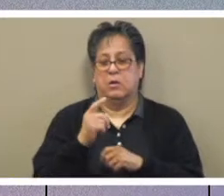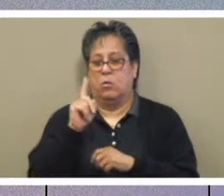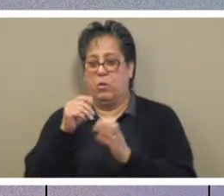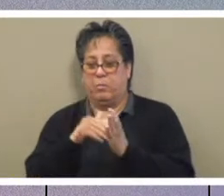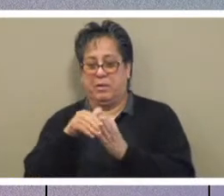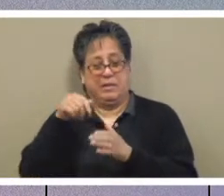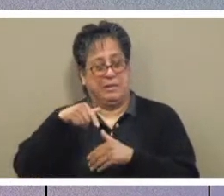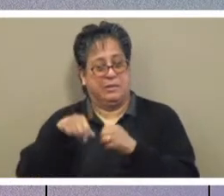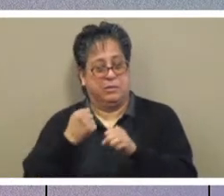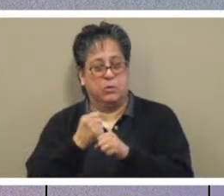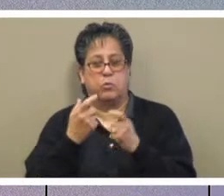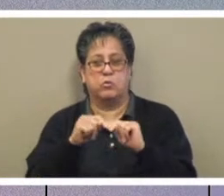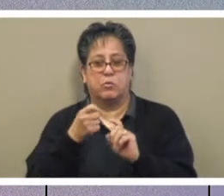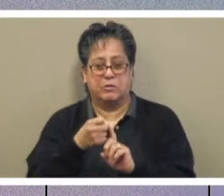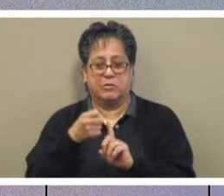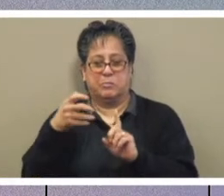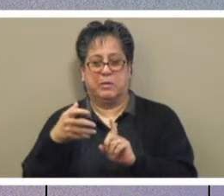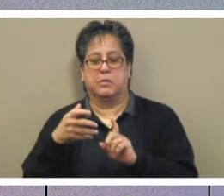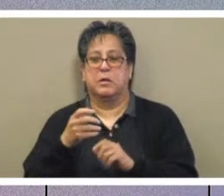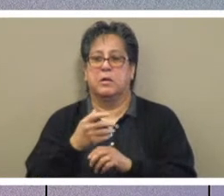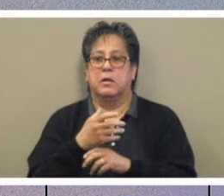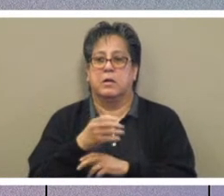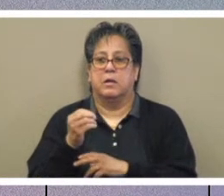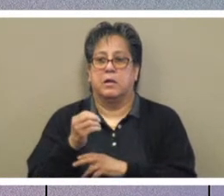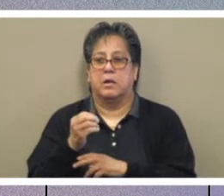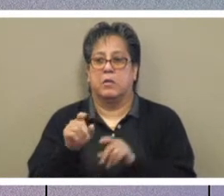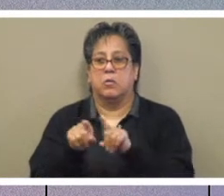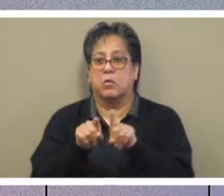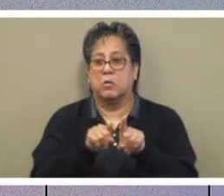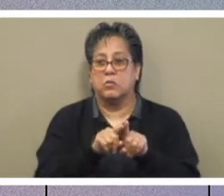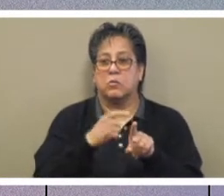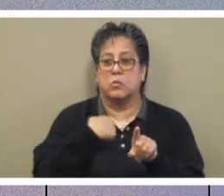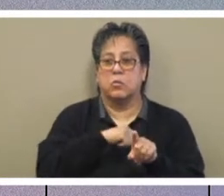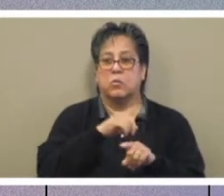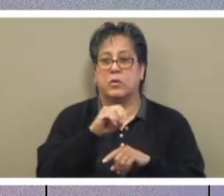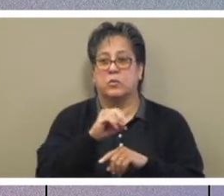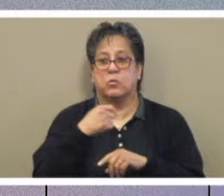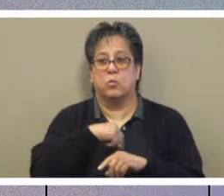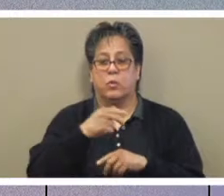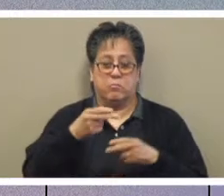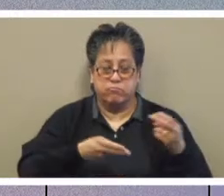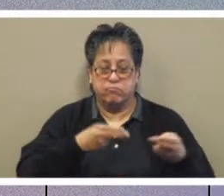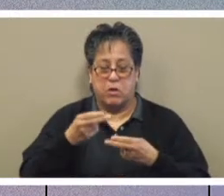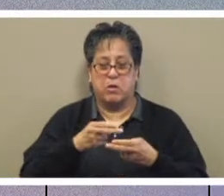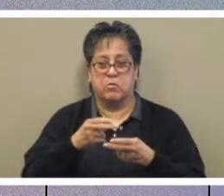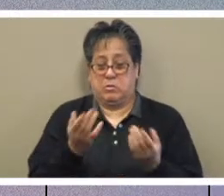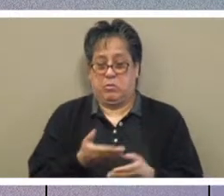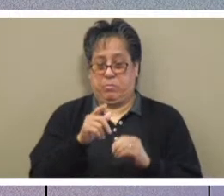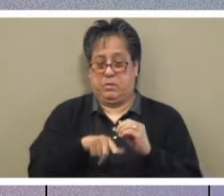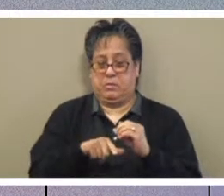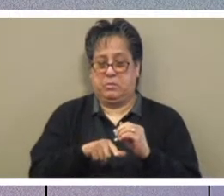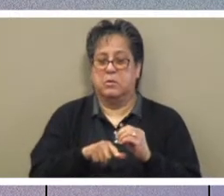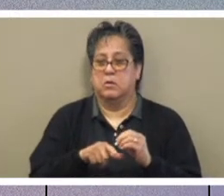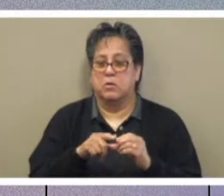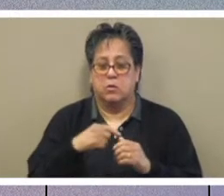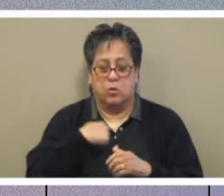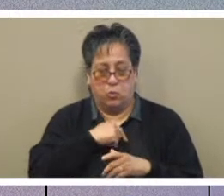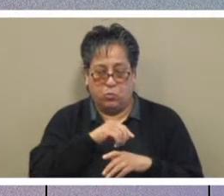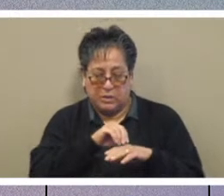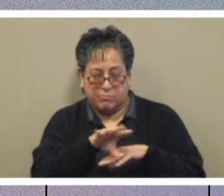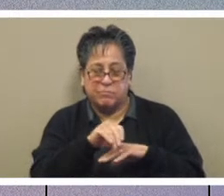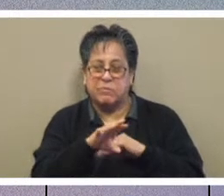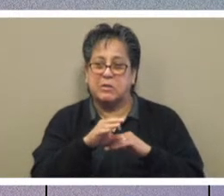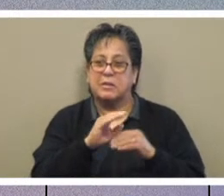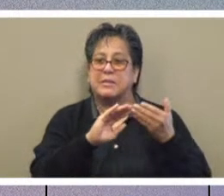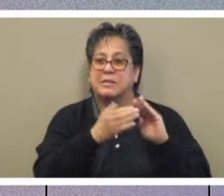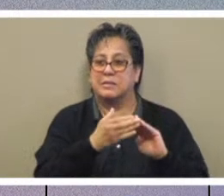year so we can expand and grow further. And another thing we do is, since we're hiring locally, we're actually making an impact in the city. So